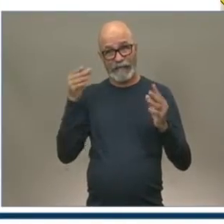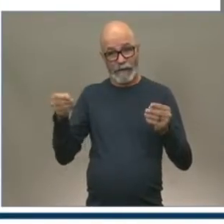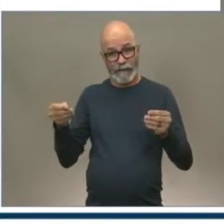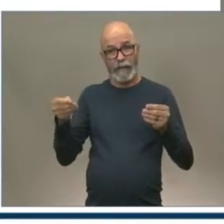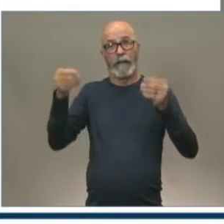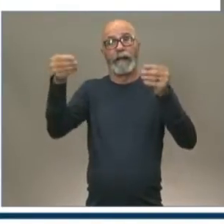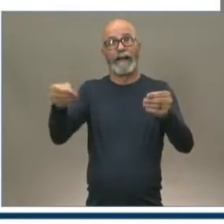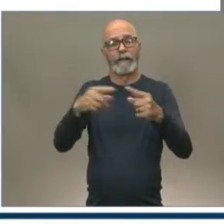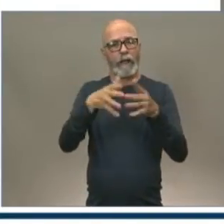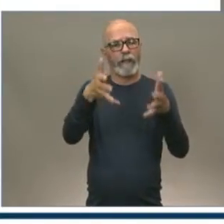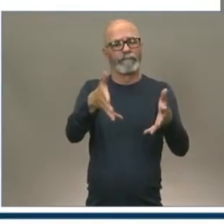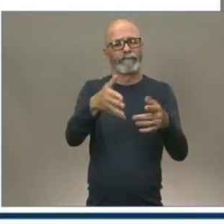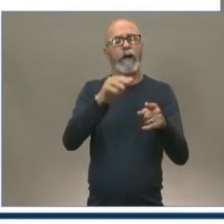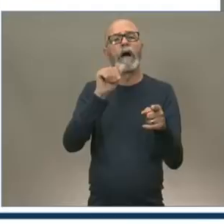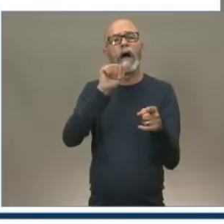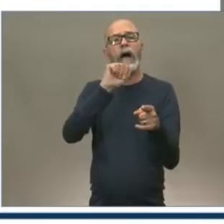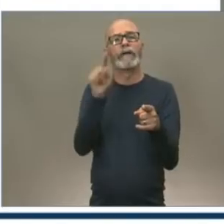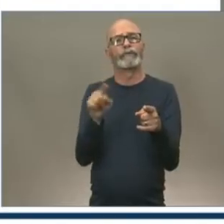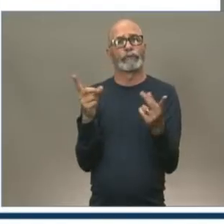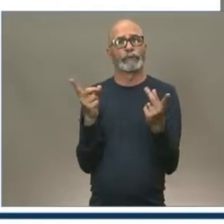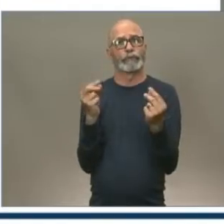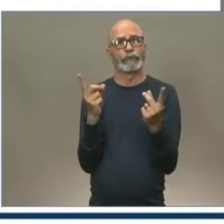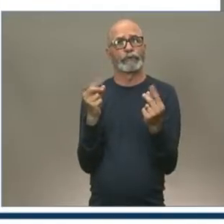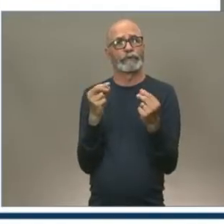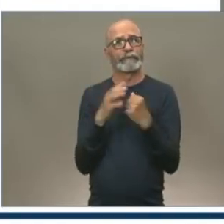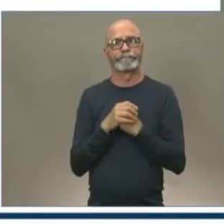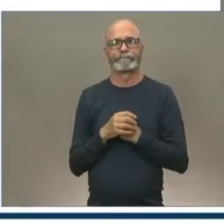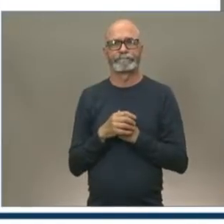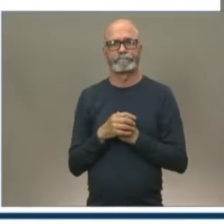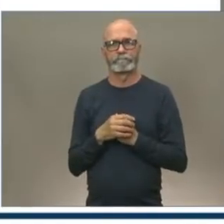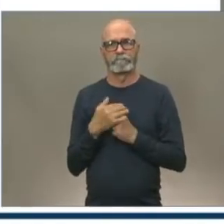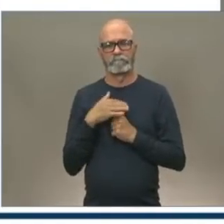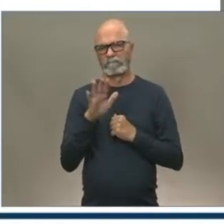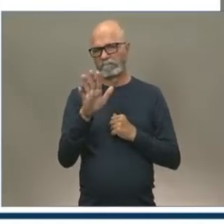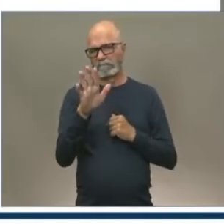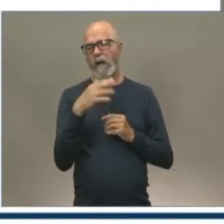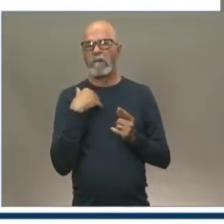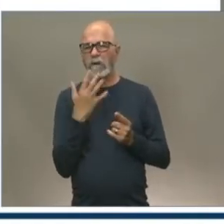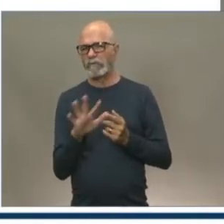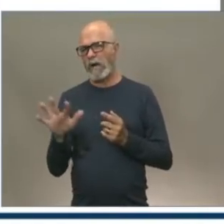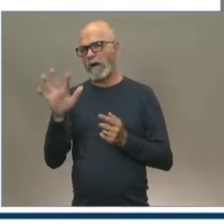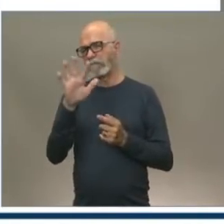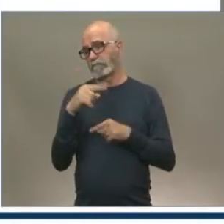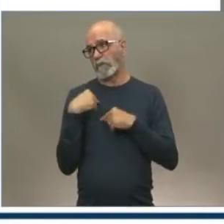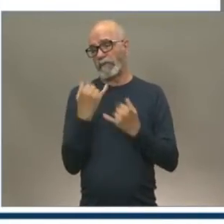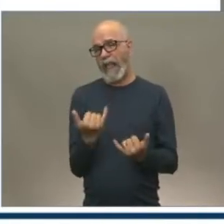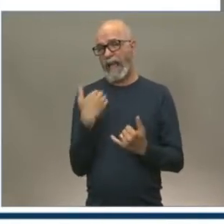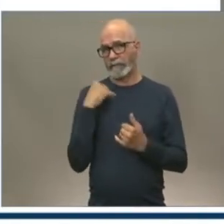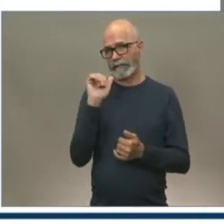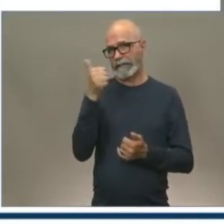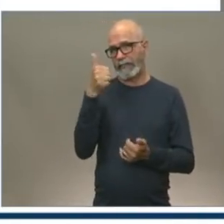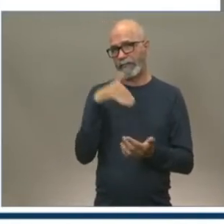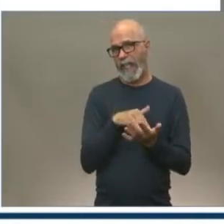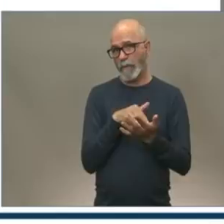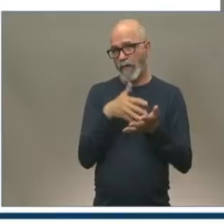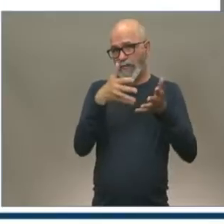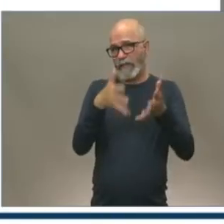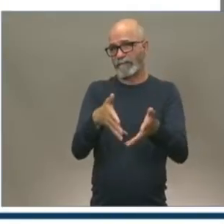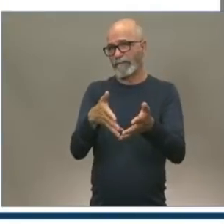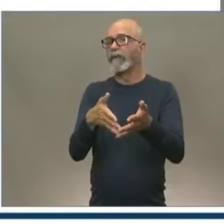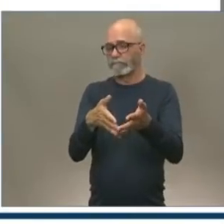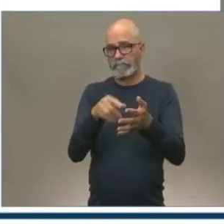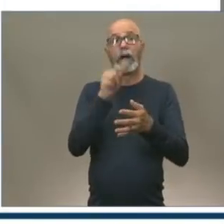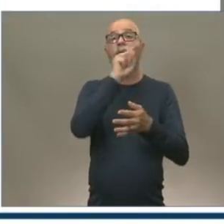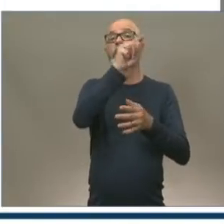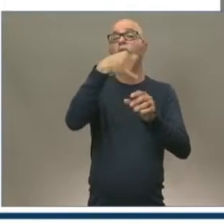doses. We don't know where epidemiology is going to go. So the best thing we could do, it's out in pharmacies. It doesn't expire until the end of